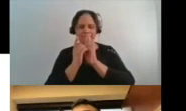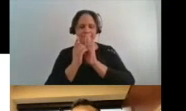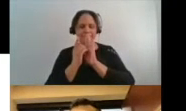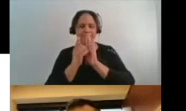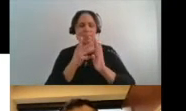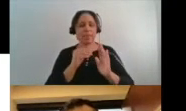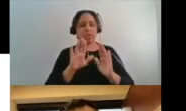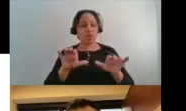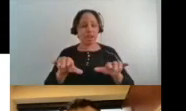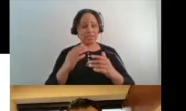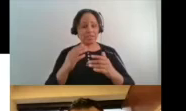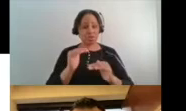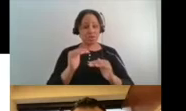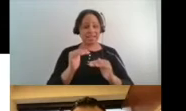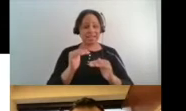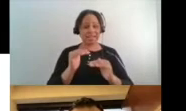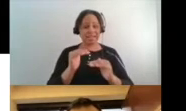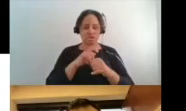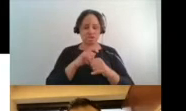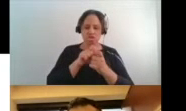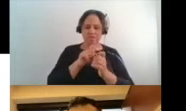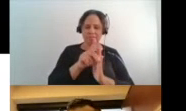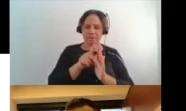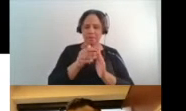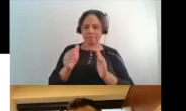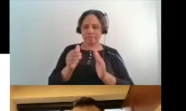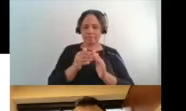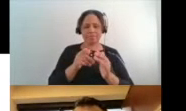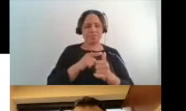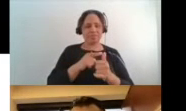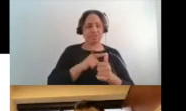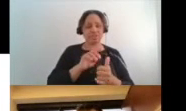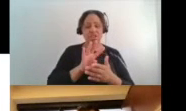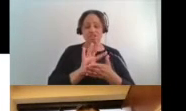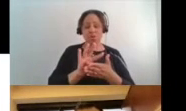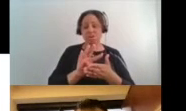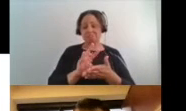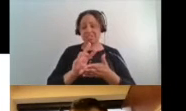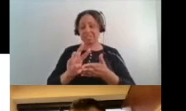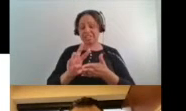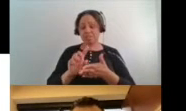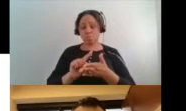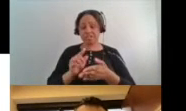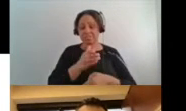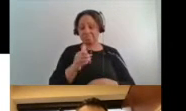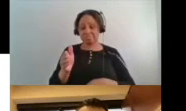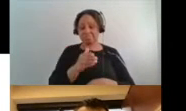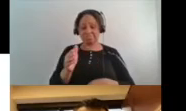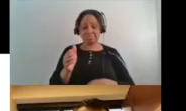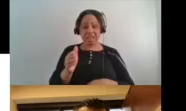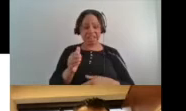peri-surgical time frame. So meaning for those first 4 to 6 weeks, no intense physical activity. After that, you can get back to everything you used to